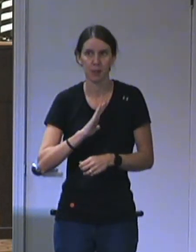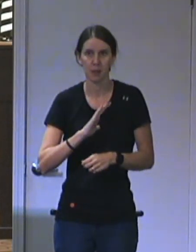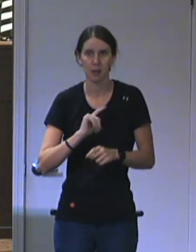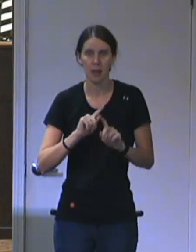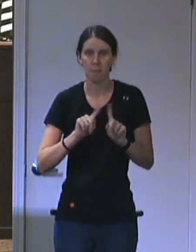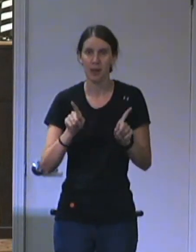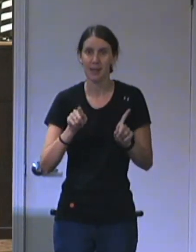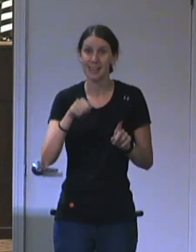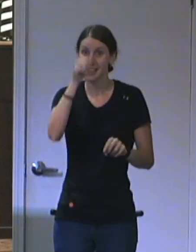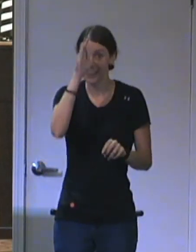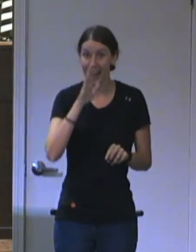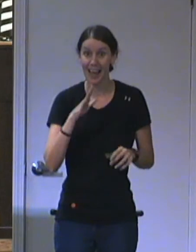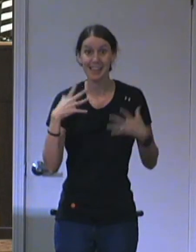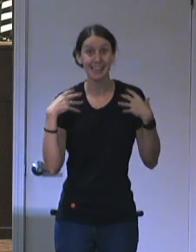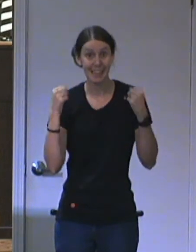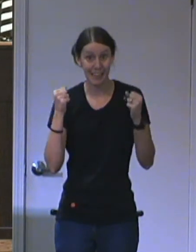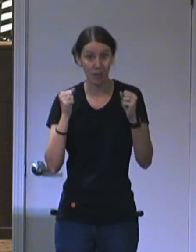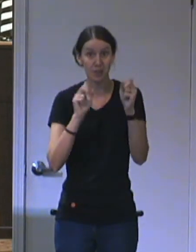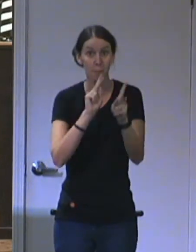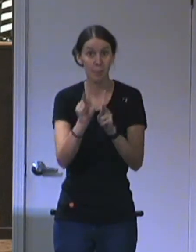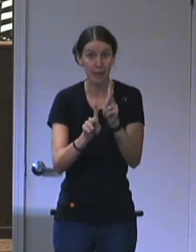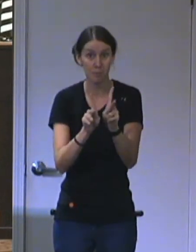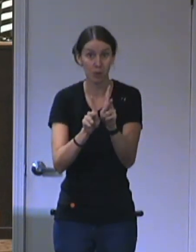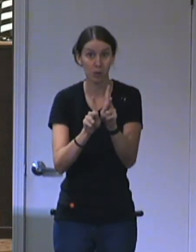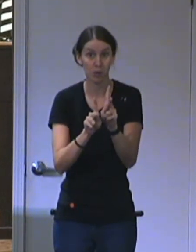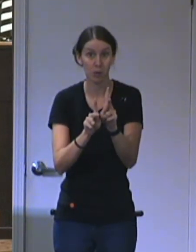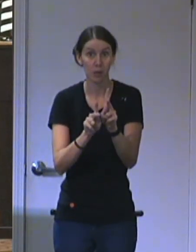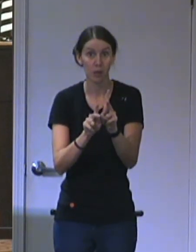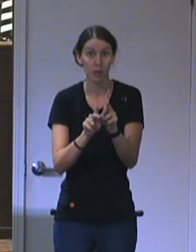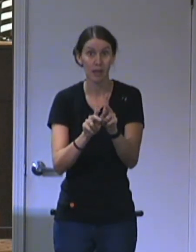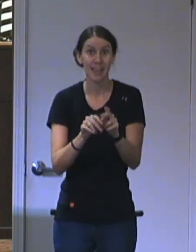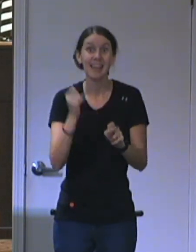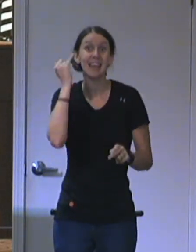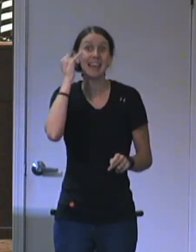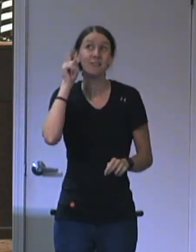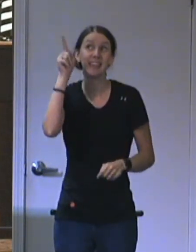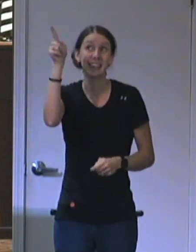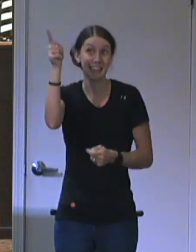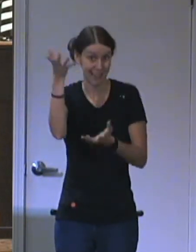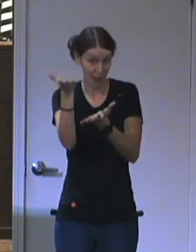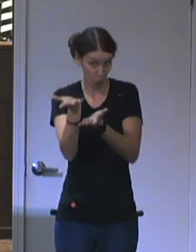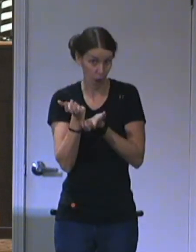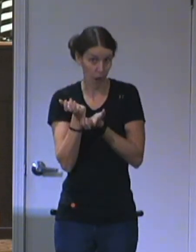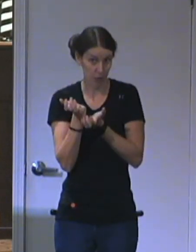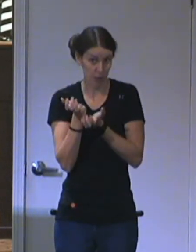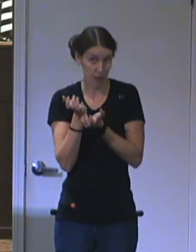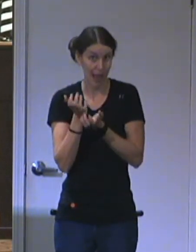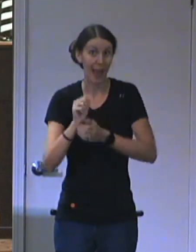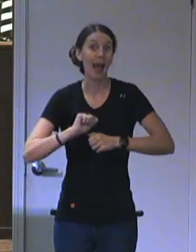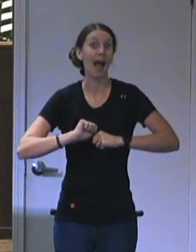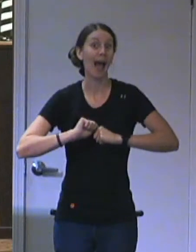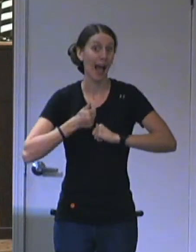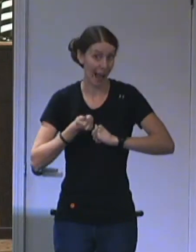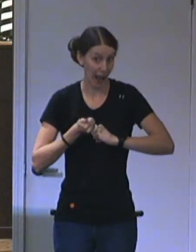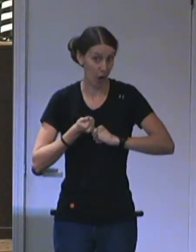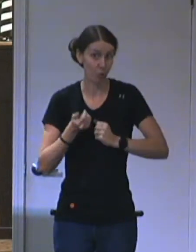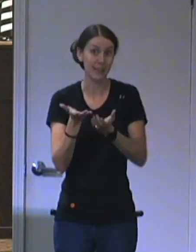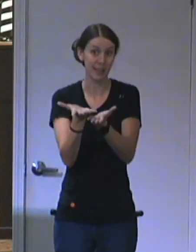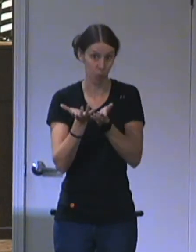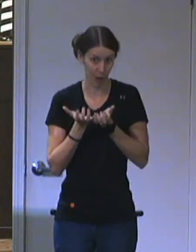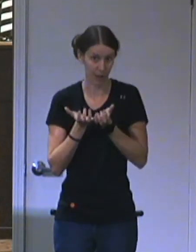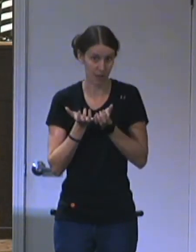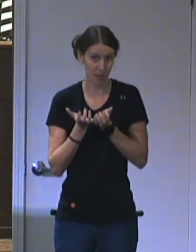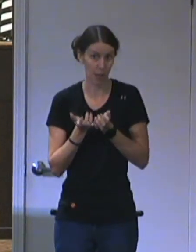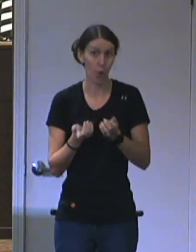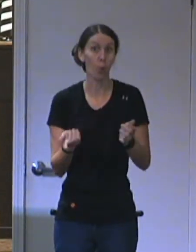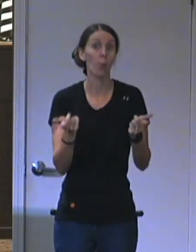But God heals people when God wants to heal people, the way God wants to heal them, you know, when God wants